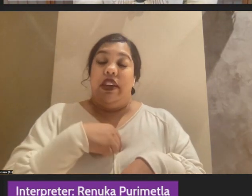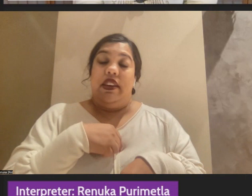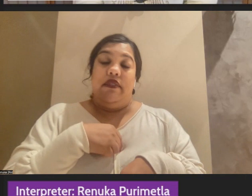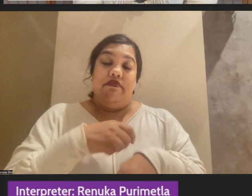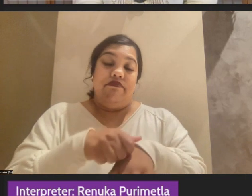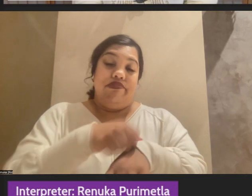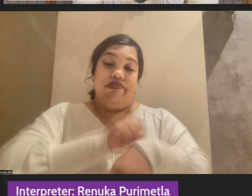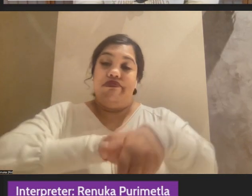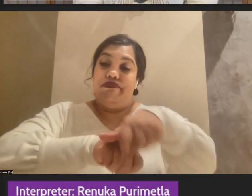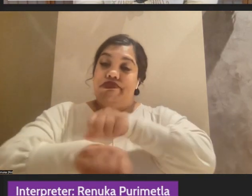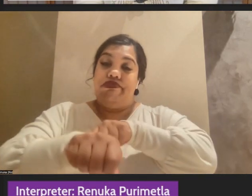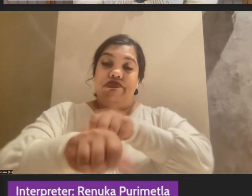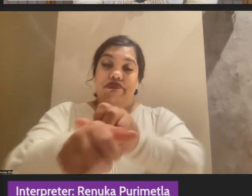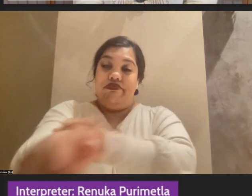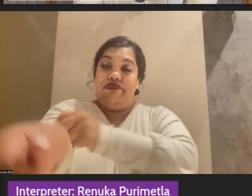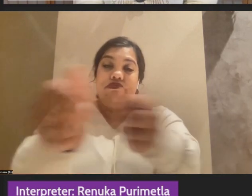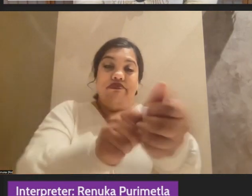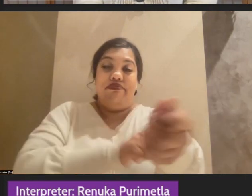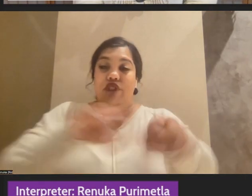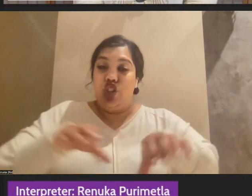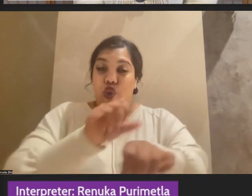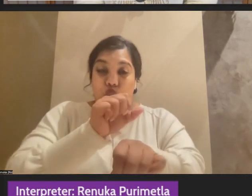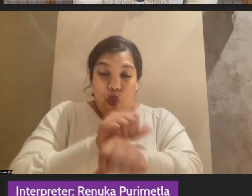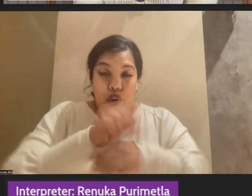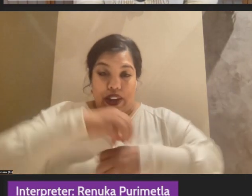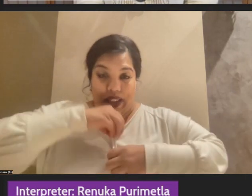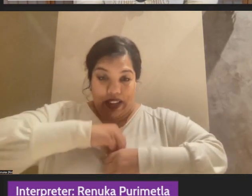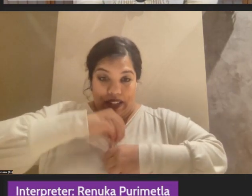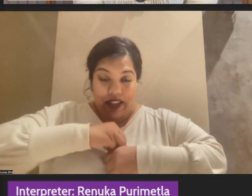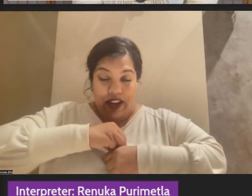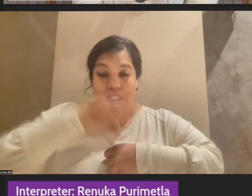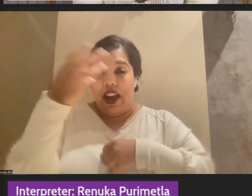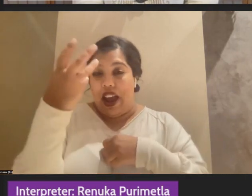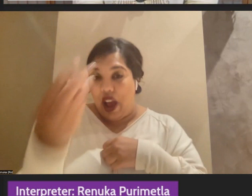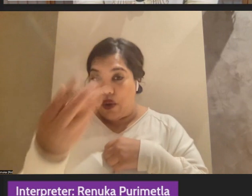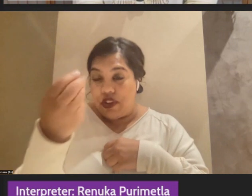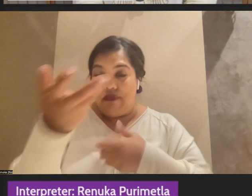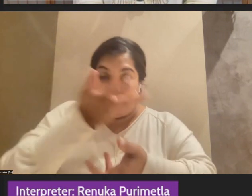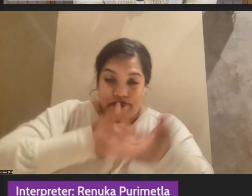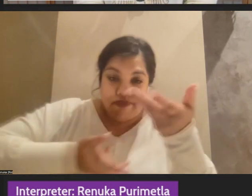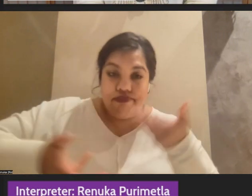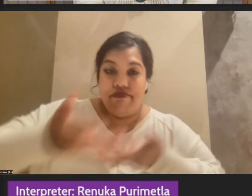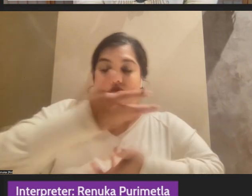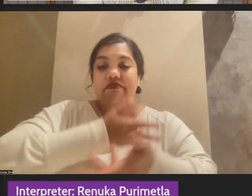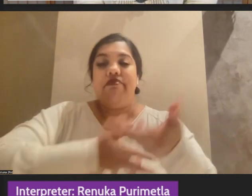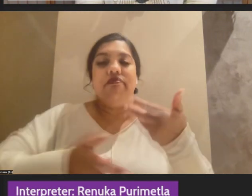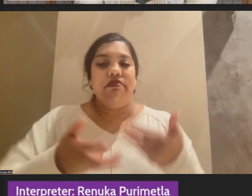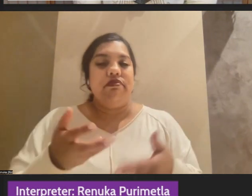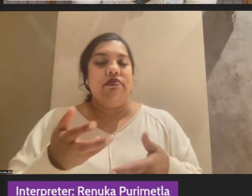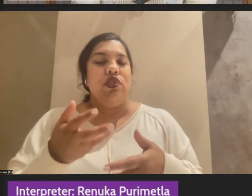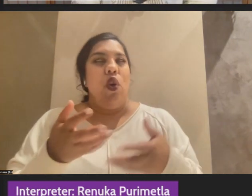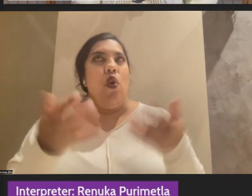collectively. Let us explore the ways that we can come together daily, even in conflict,